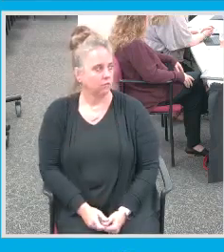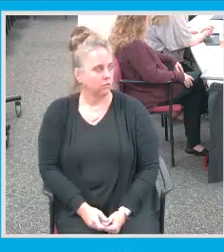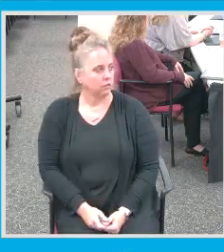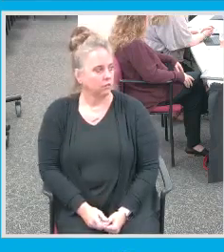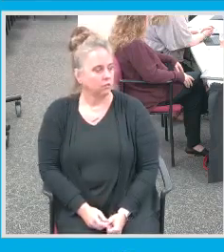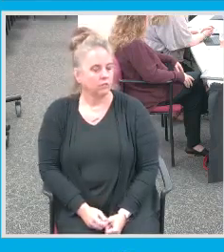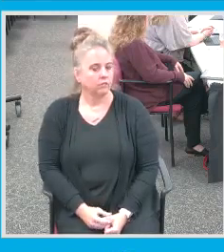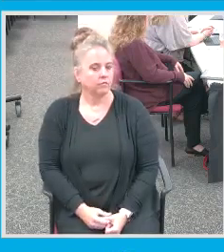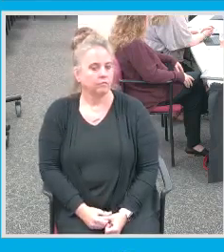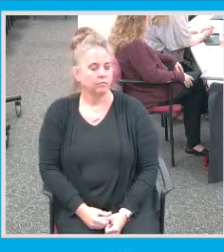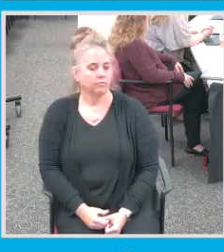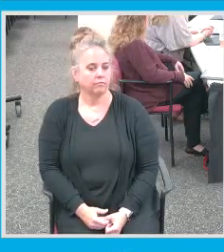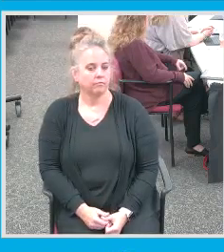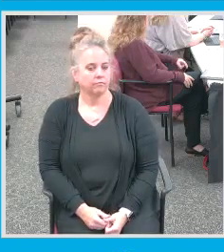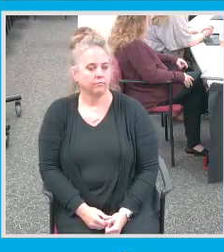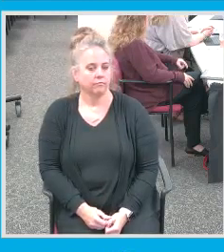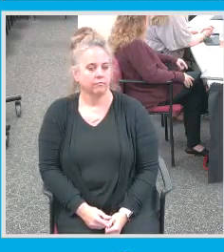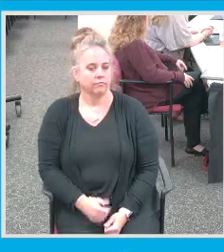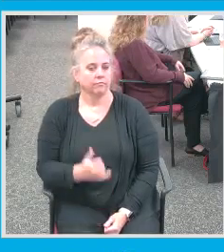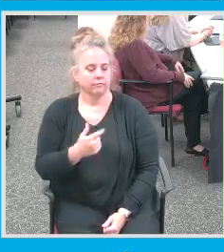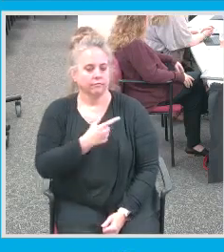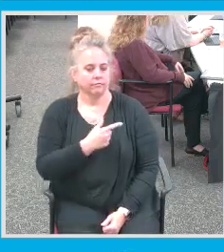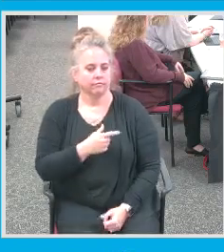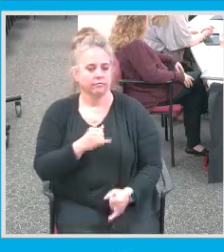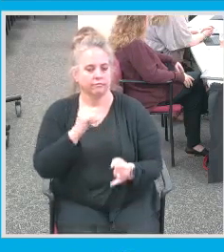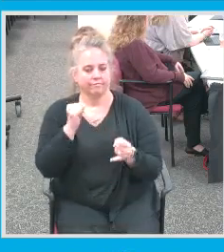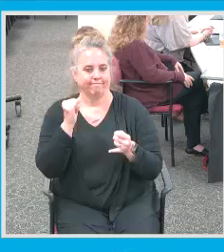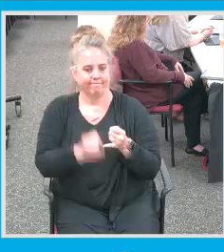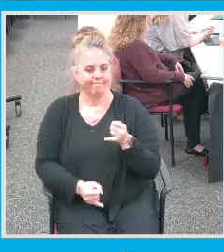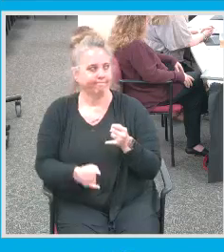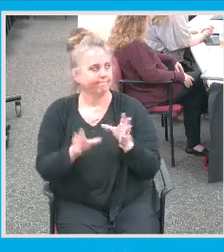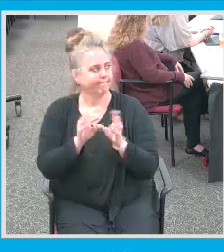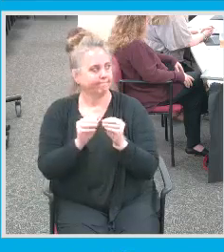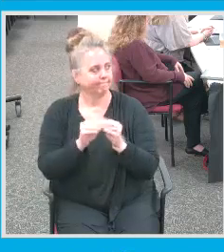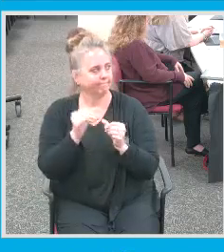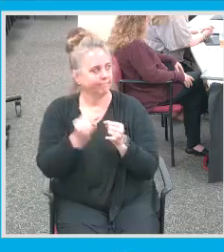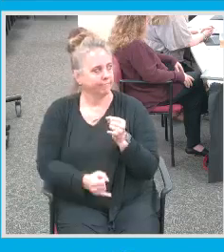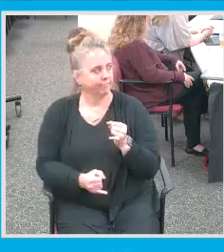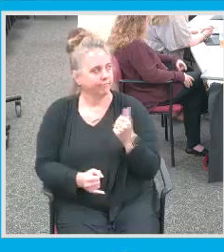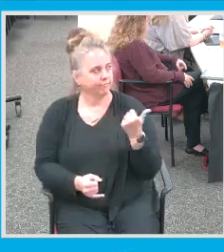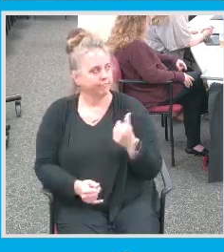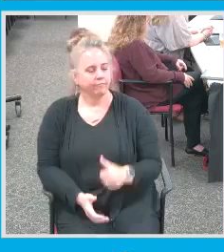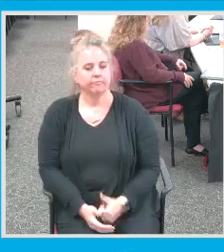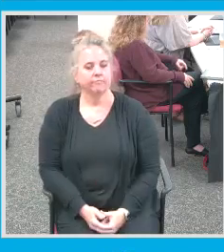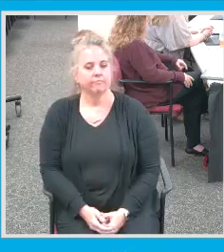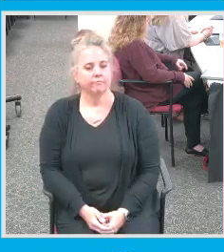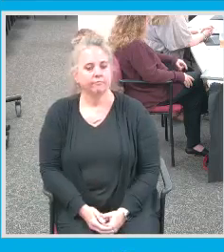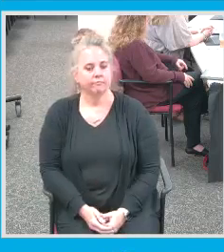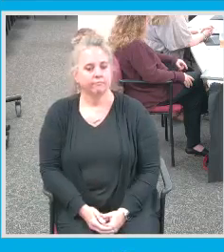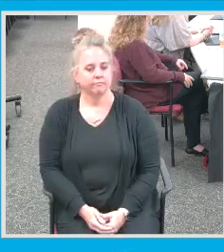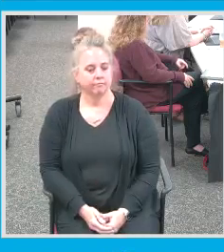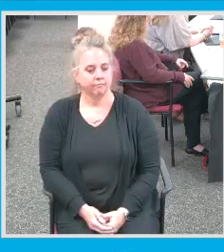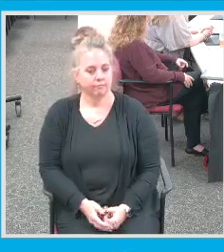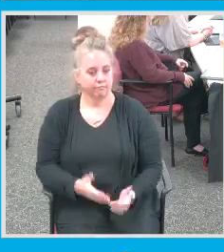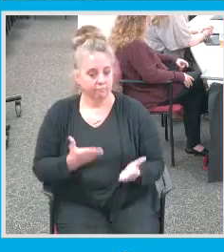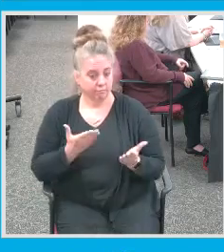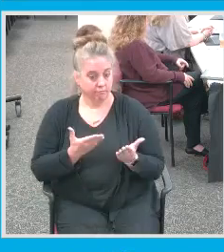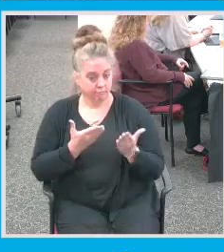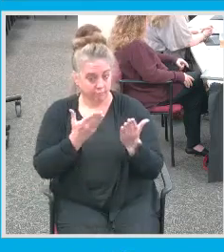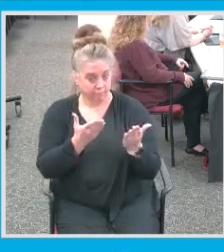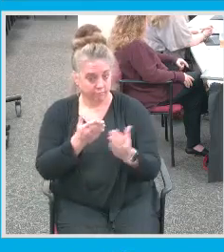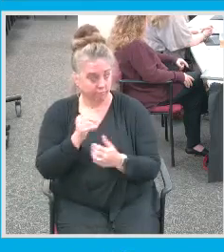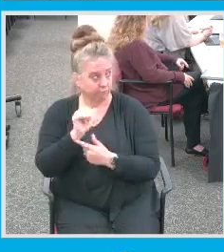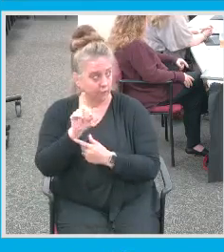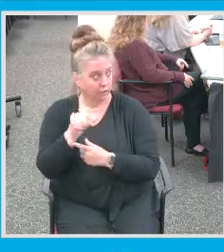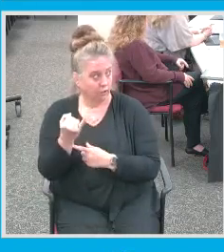That brings us to the end of our meeting. I will entertain a motion for dismissing this meeting of the Board of